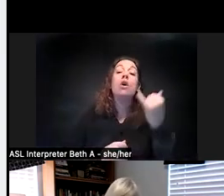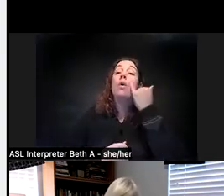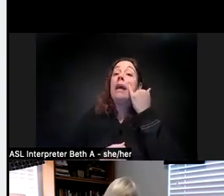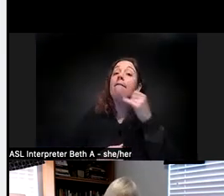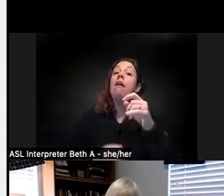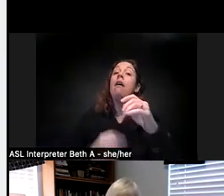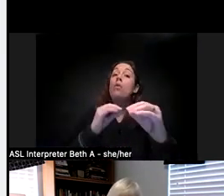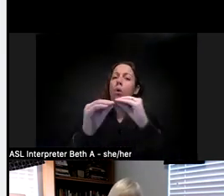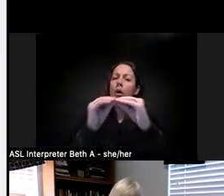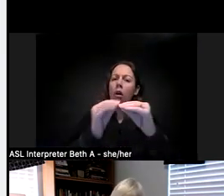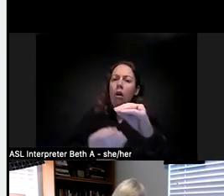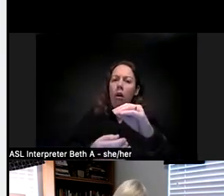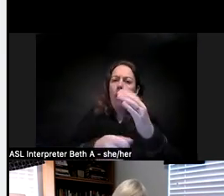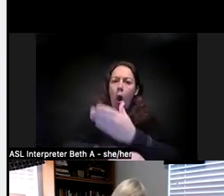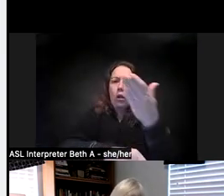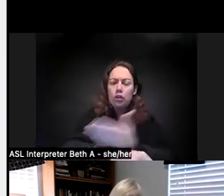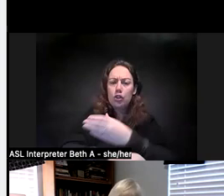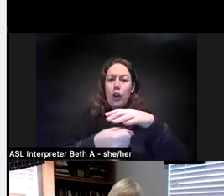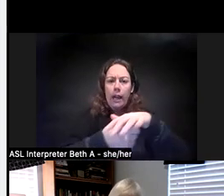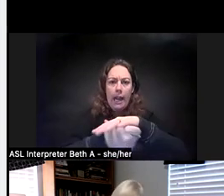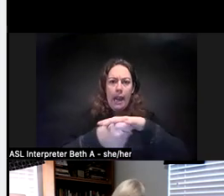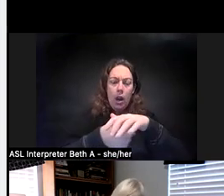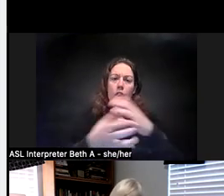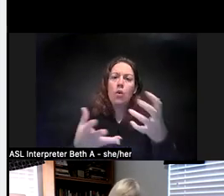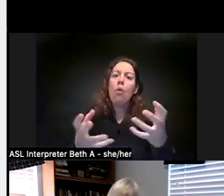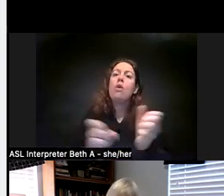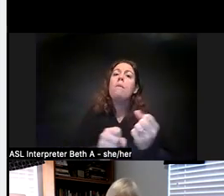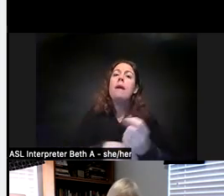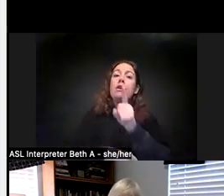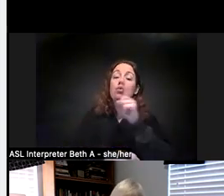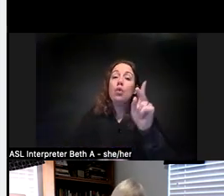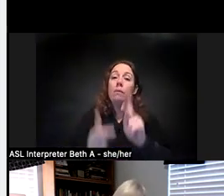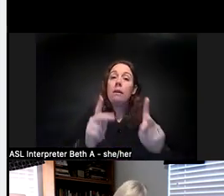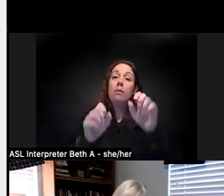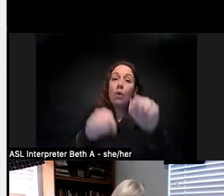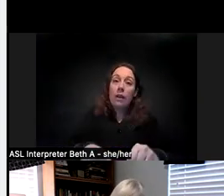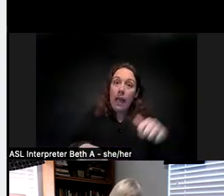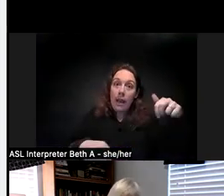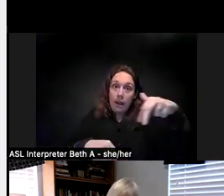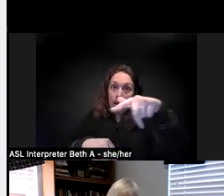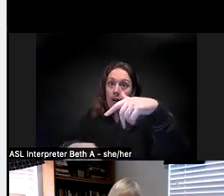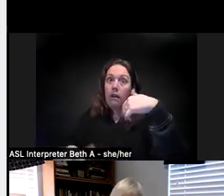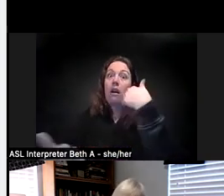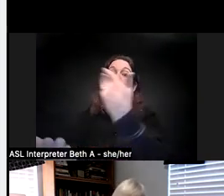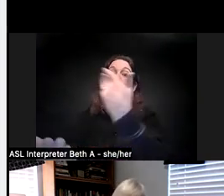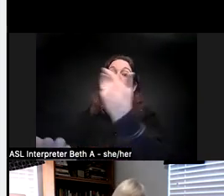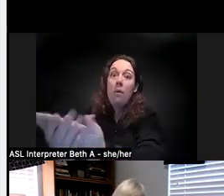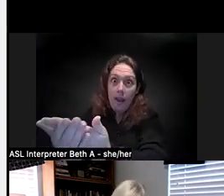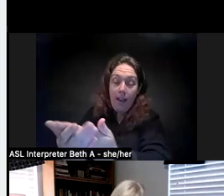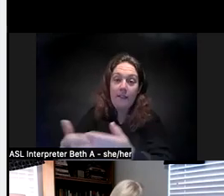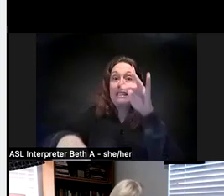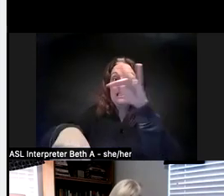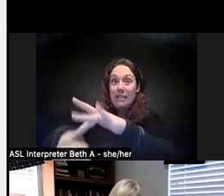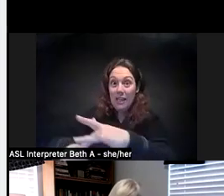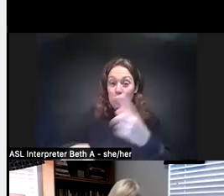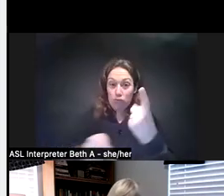primary function, you want to make sure that people can get to it, that there are restrooms nearby, that there are